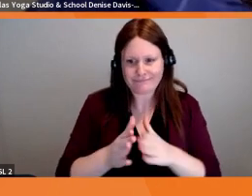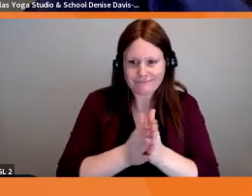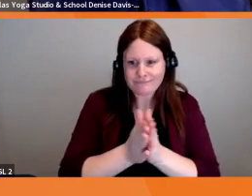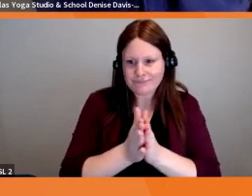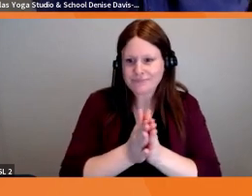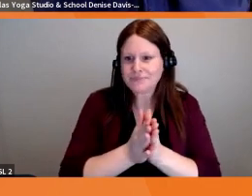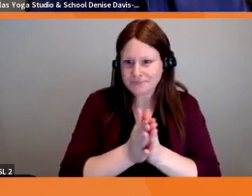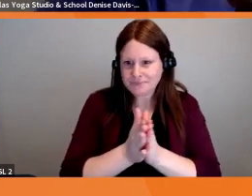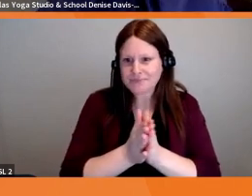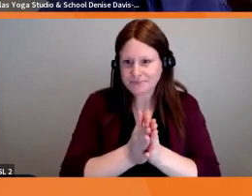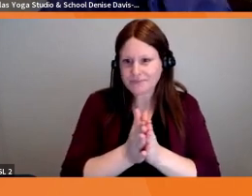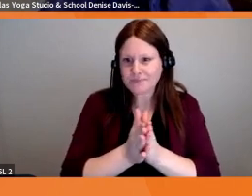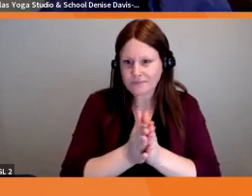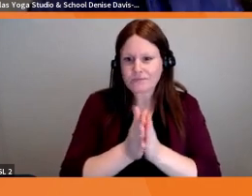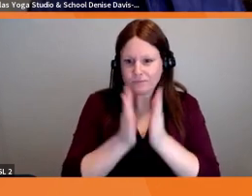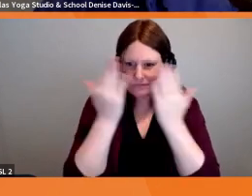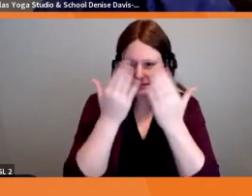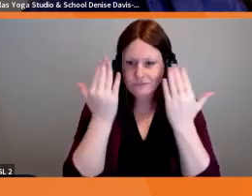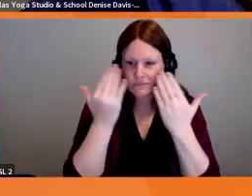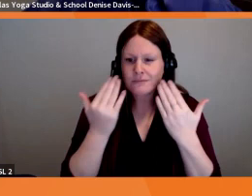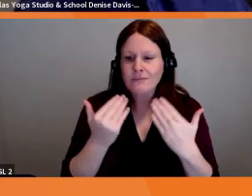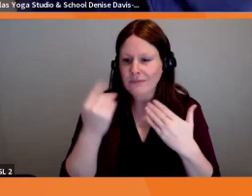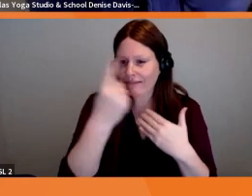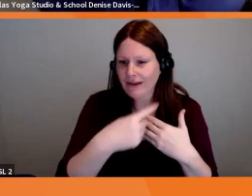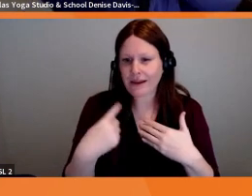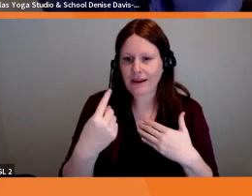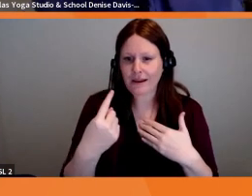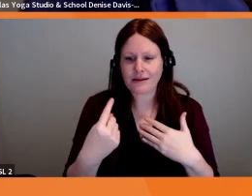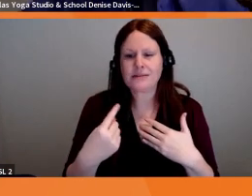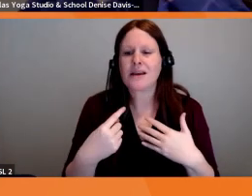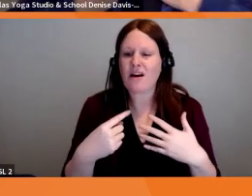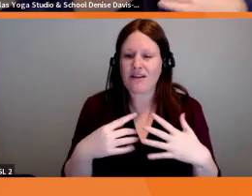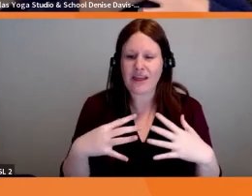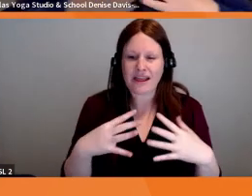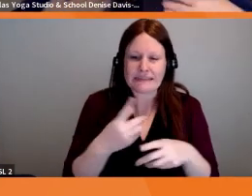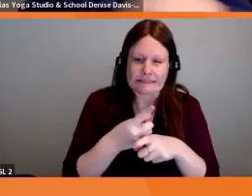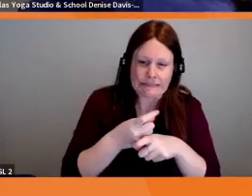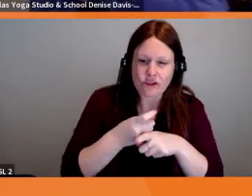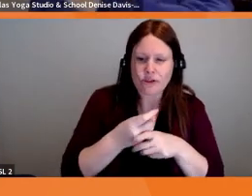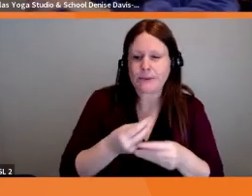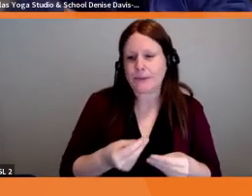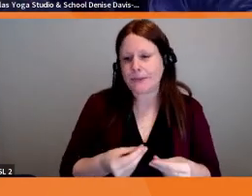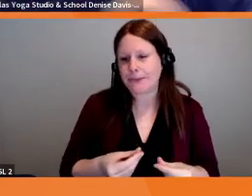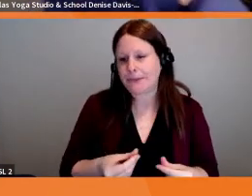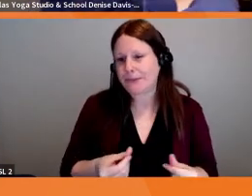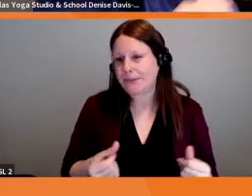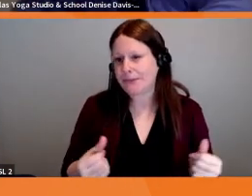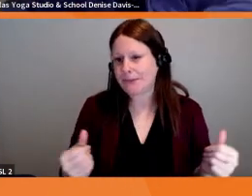our hands together and wipe off the face. It relieves some of the tension. Oh,